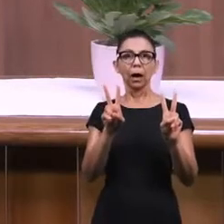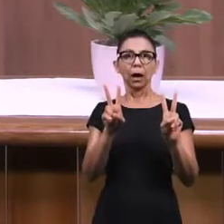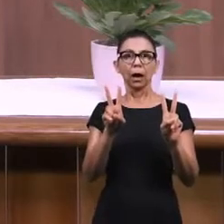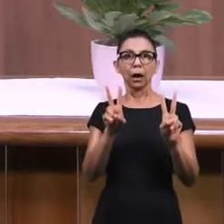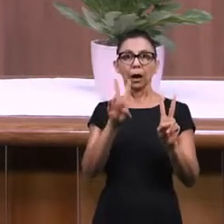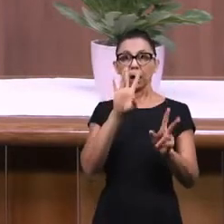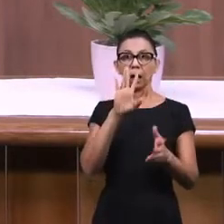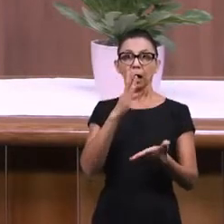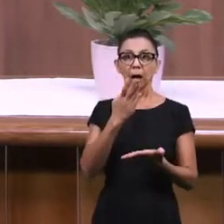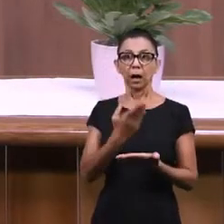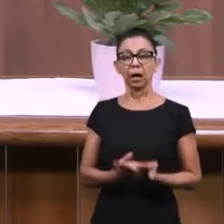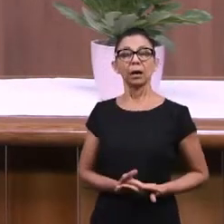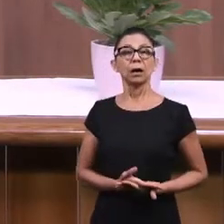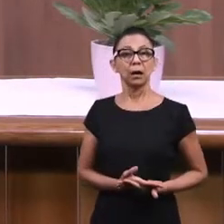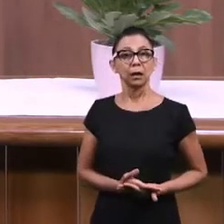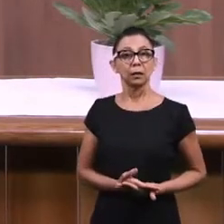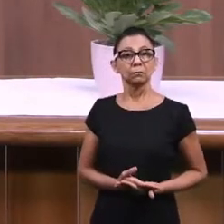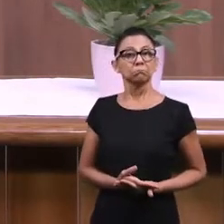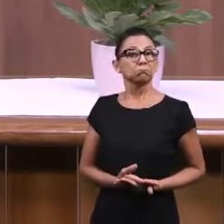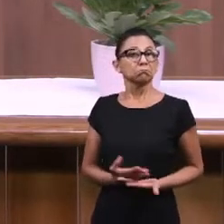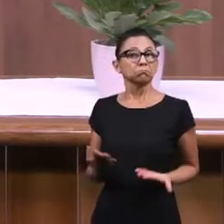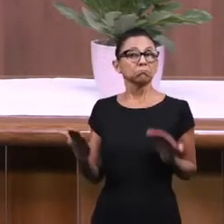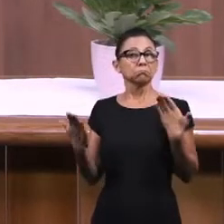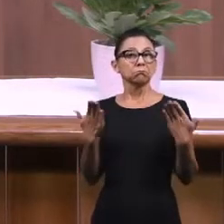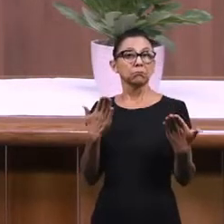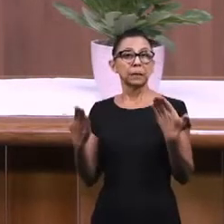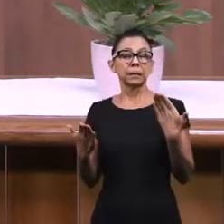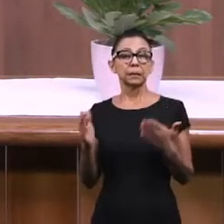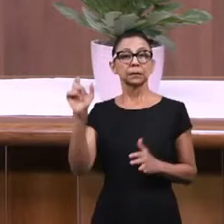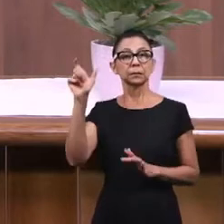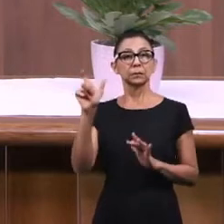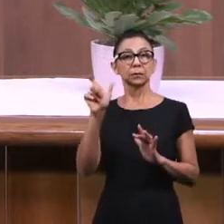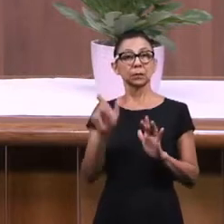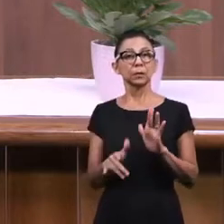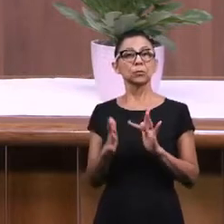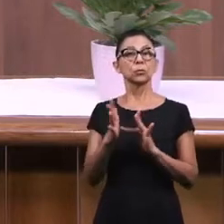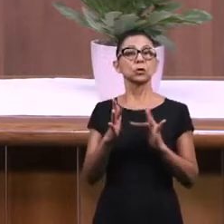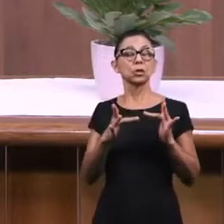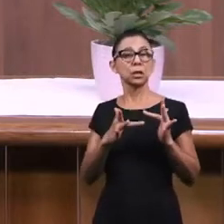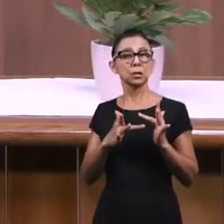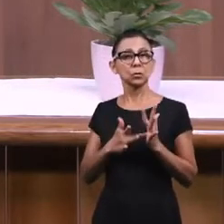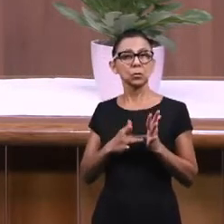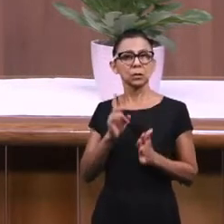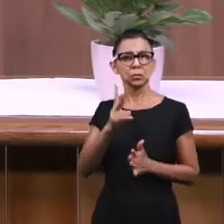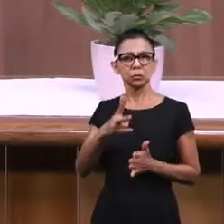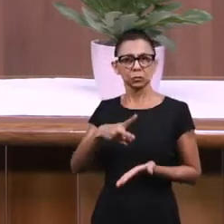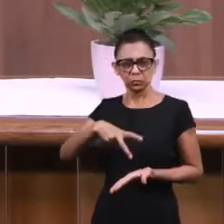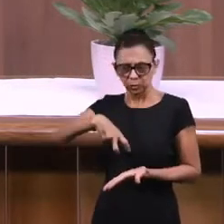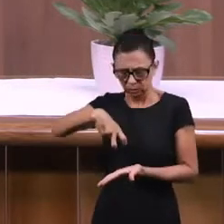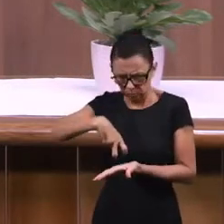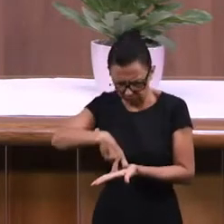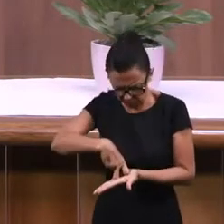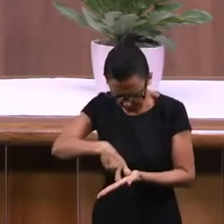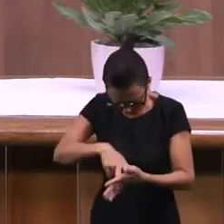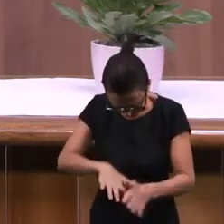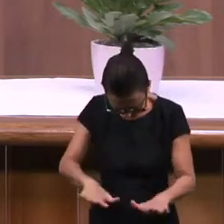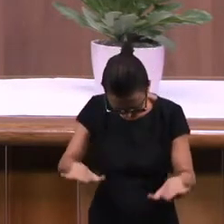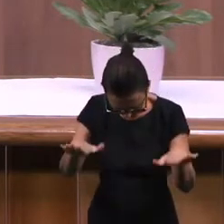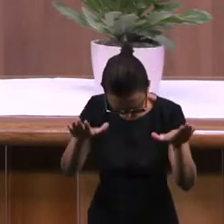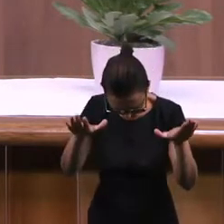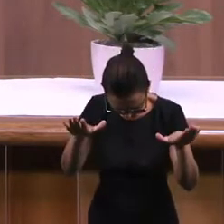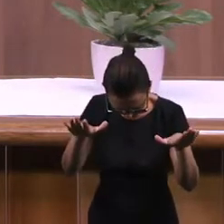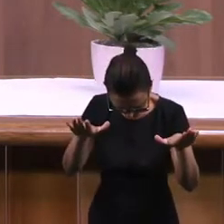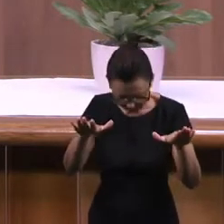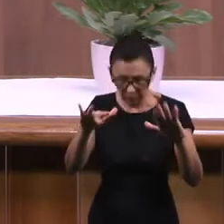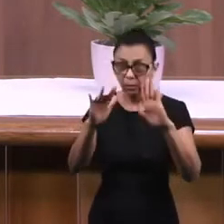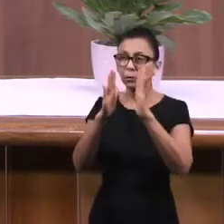extraordinary, a figure there similar or representing the Lord Jesus. And he kneeled